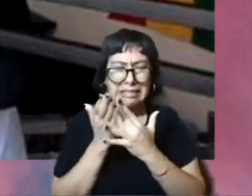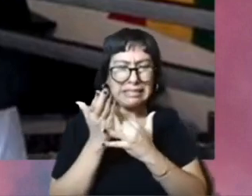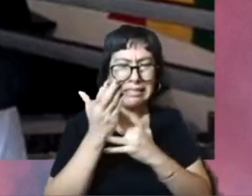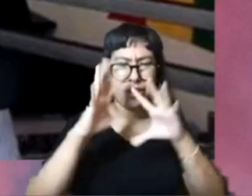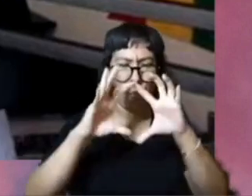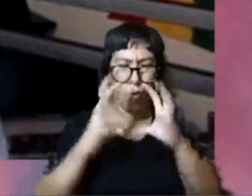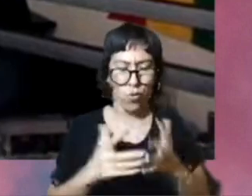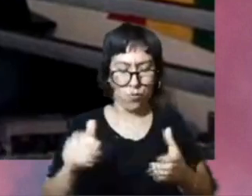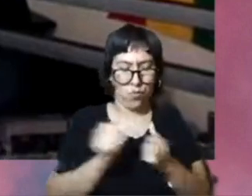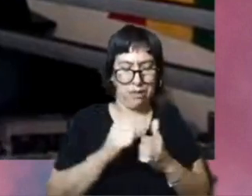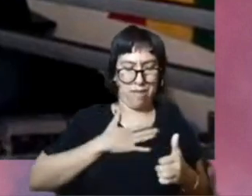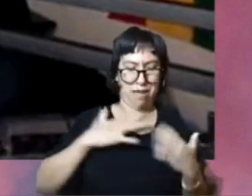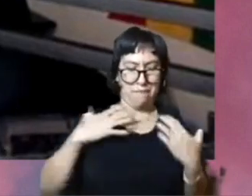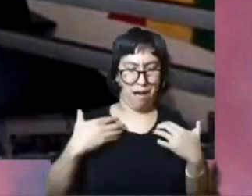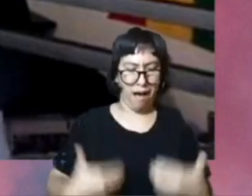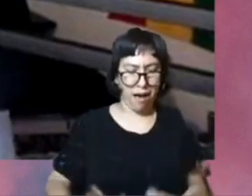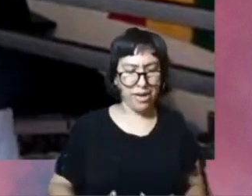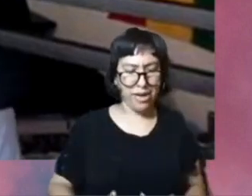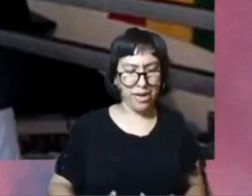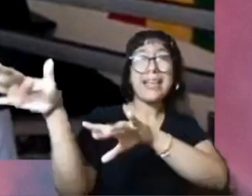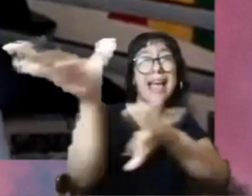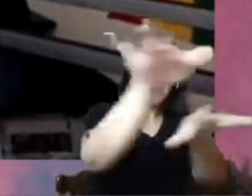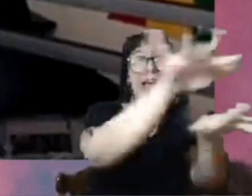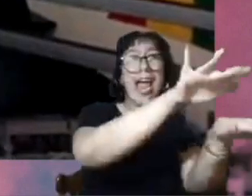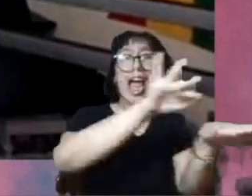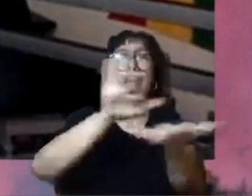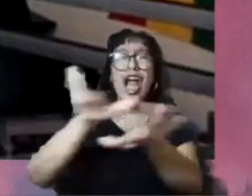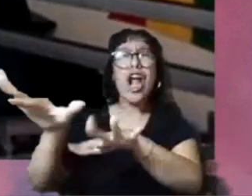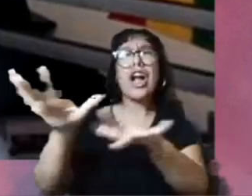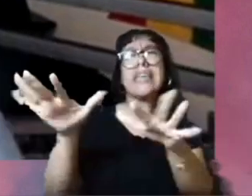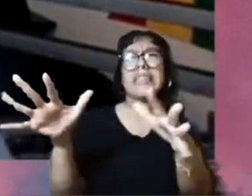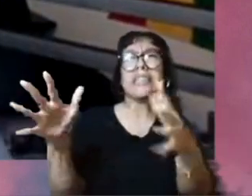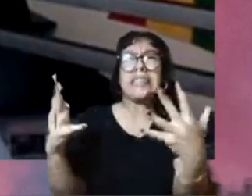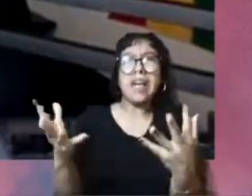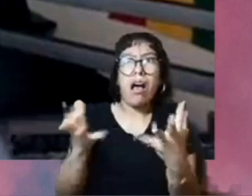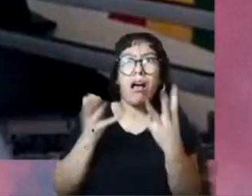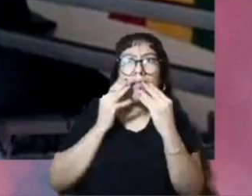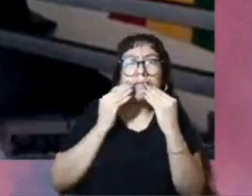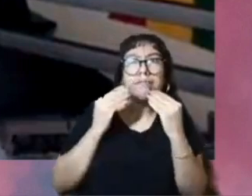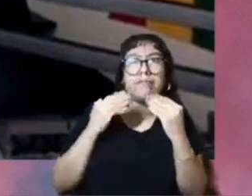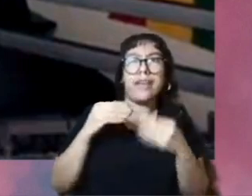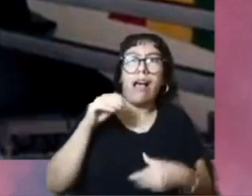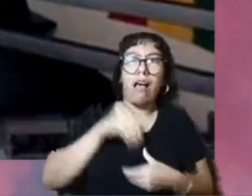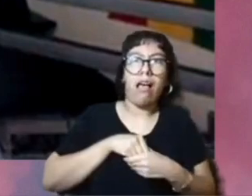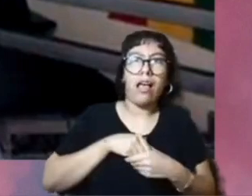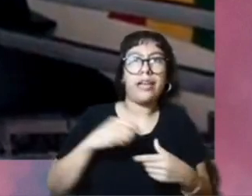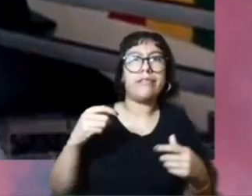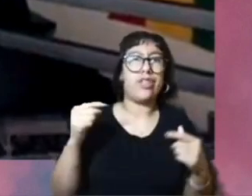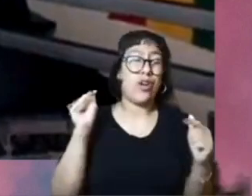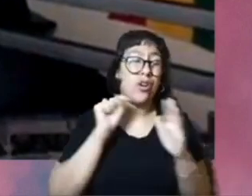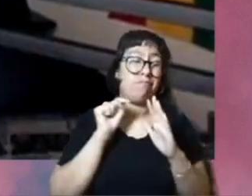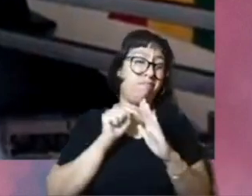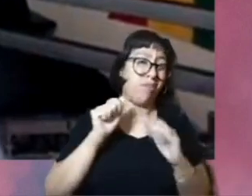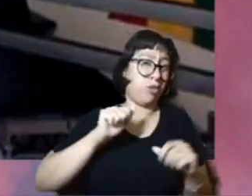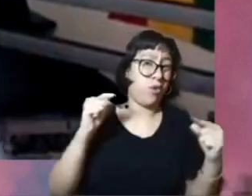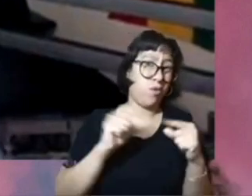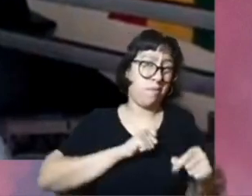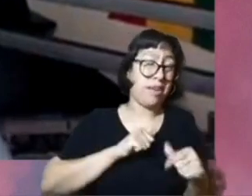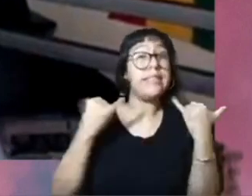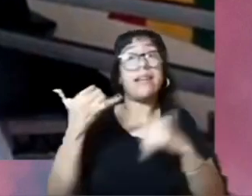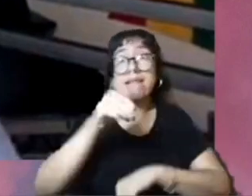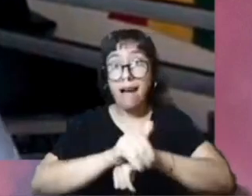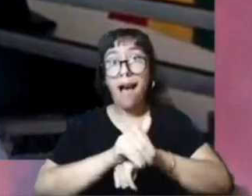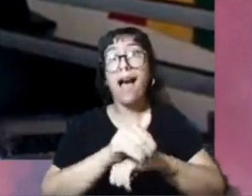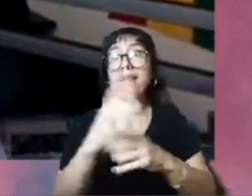body, where even the air has finally turned against me? So tonight, we have some of those published youth poets right here